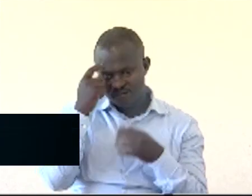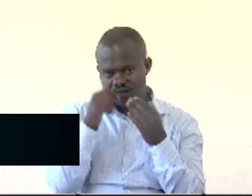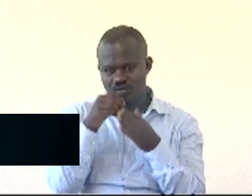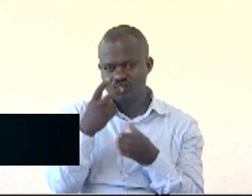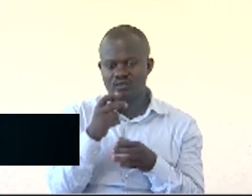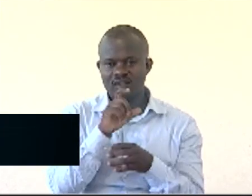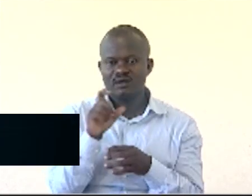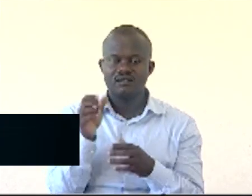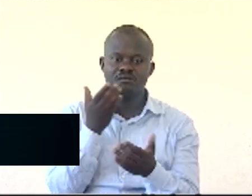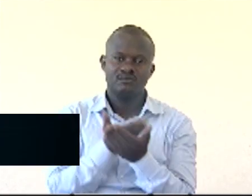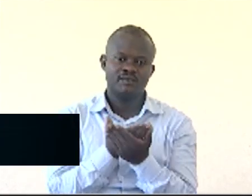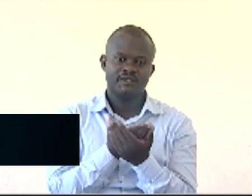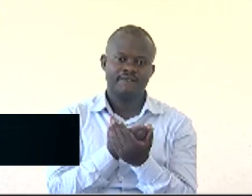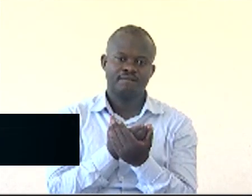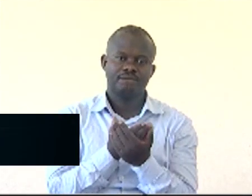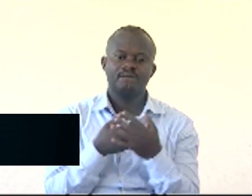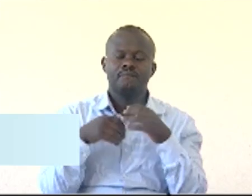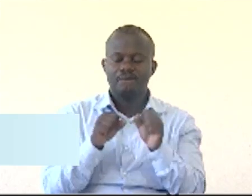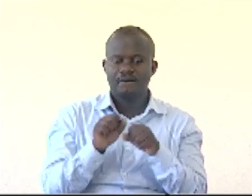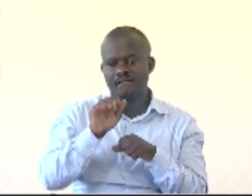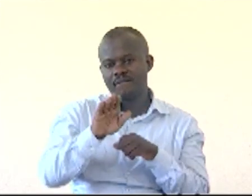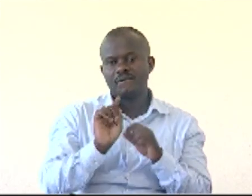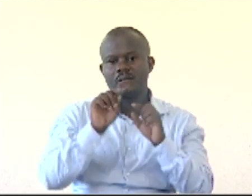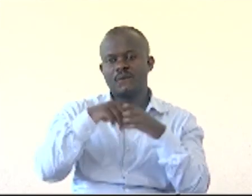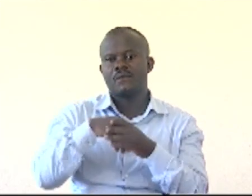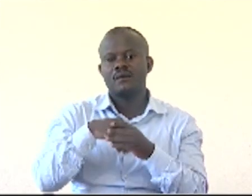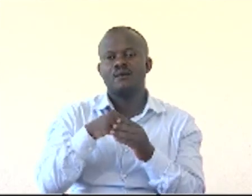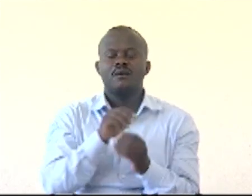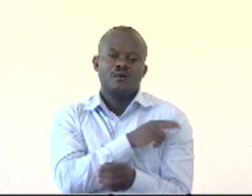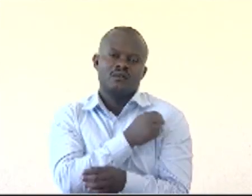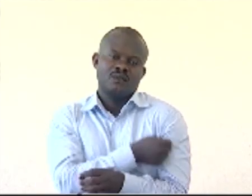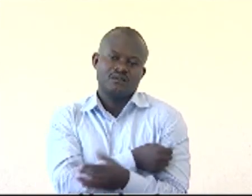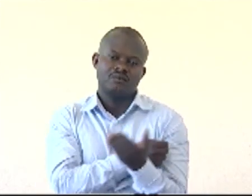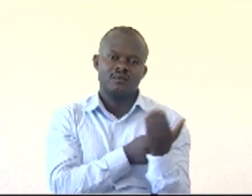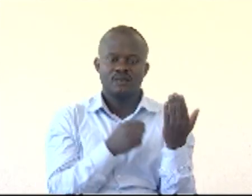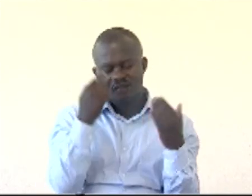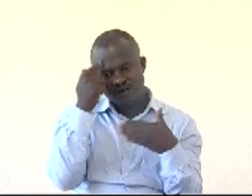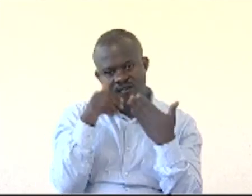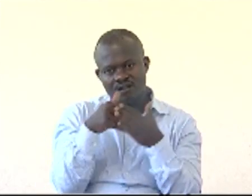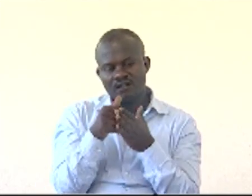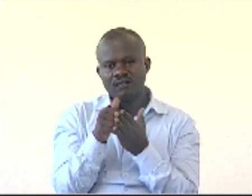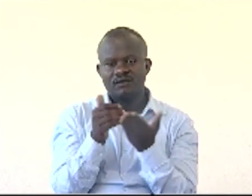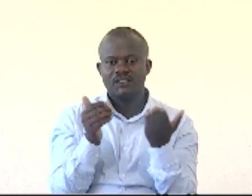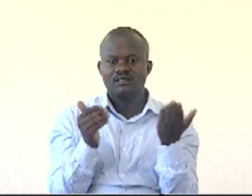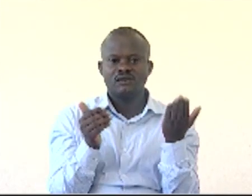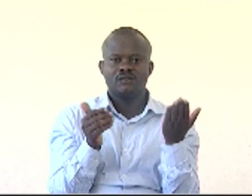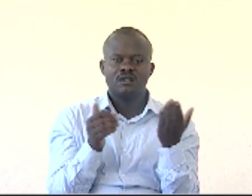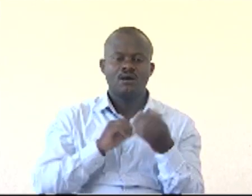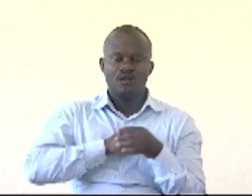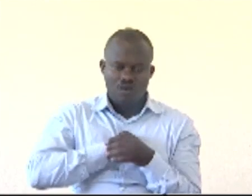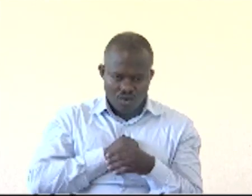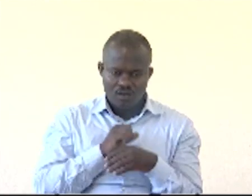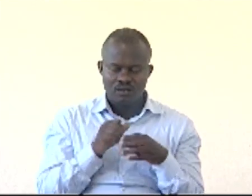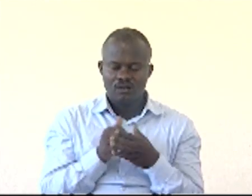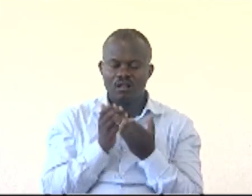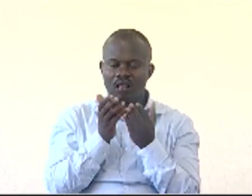weeks, please take a step to go to the medical hospital for treatment. Coughing up